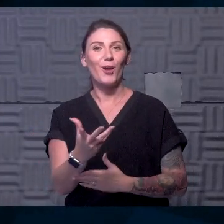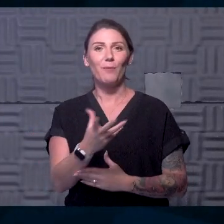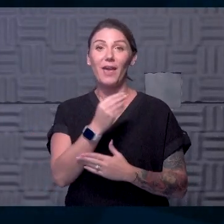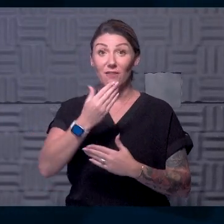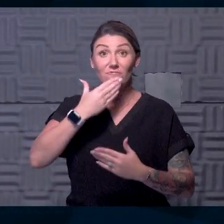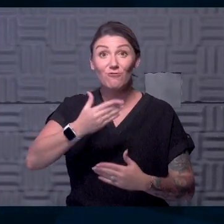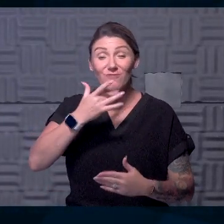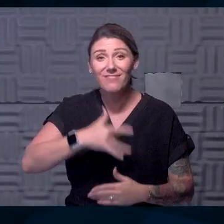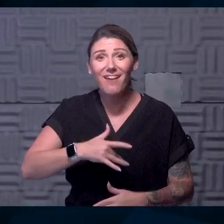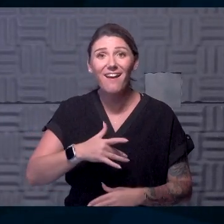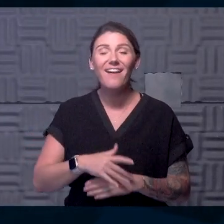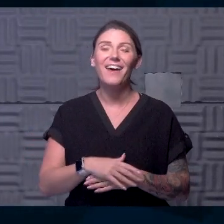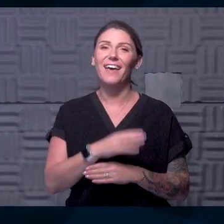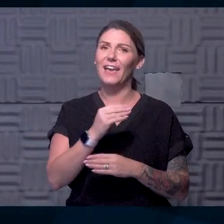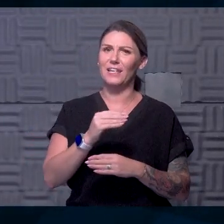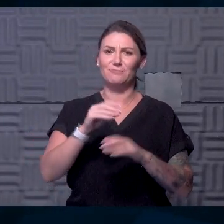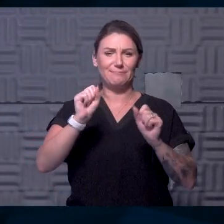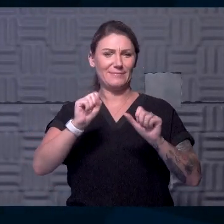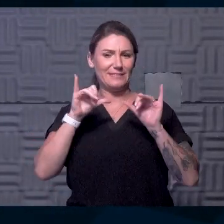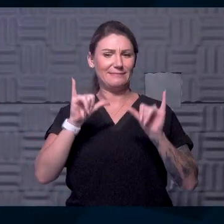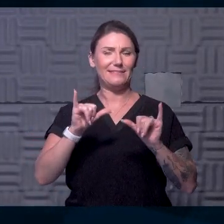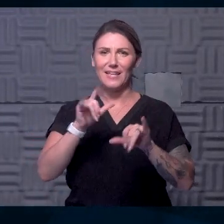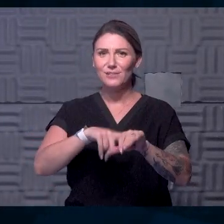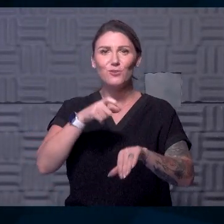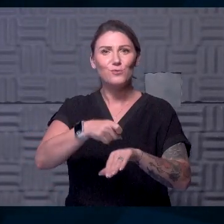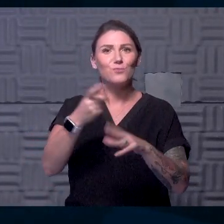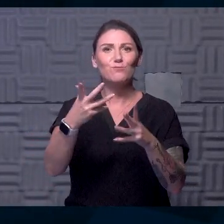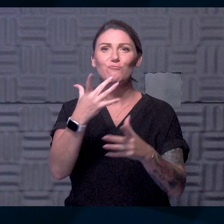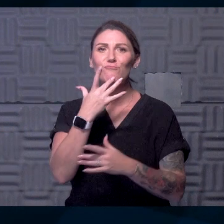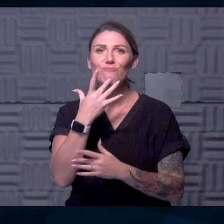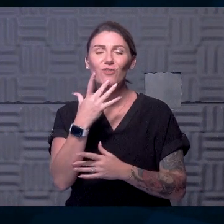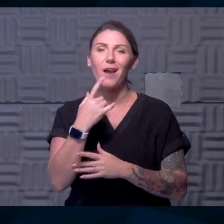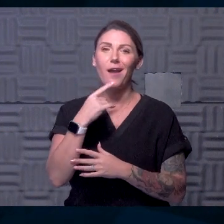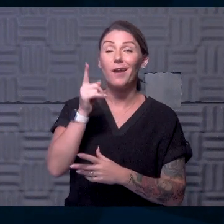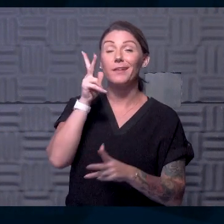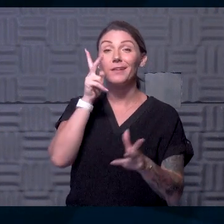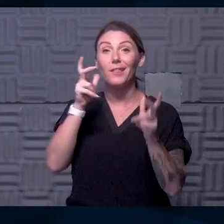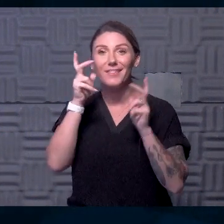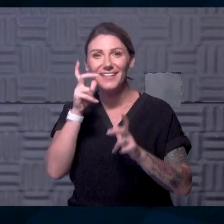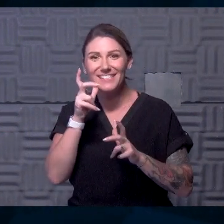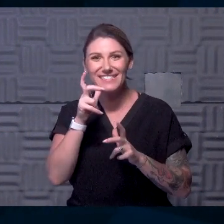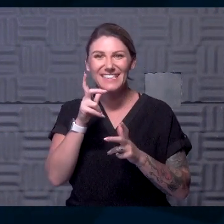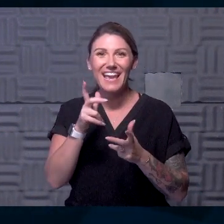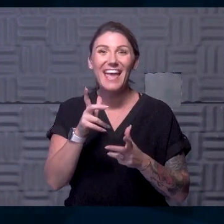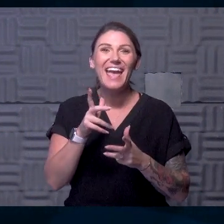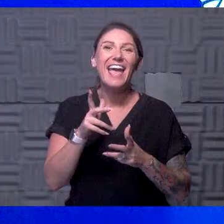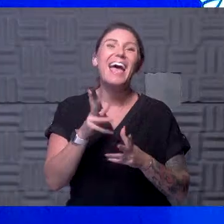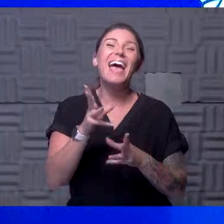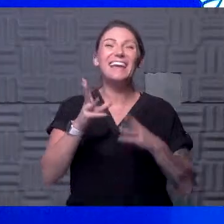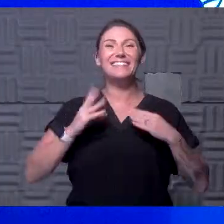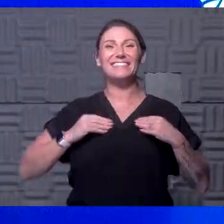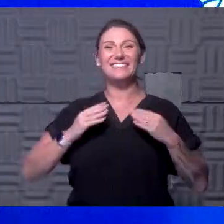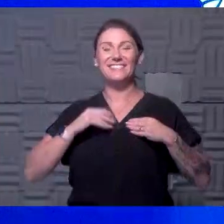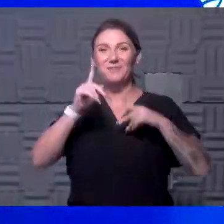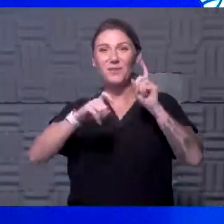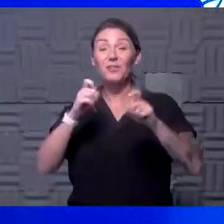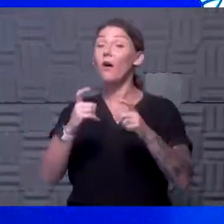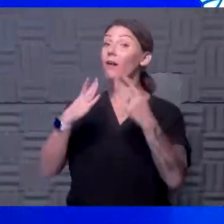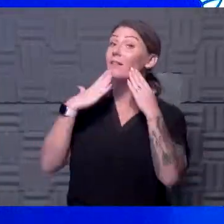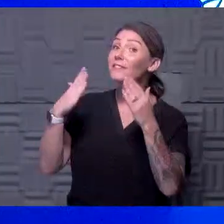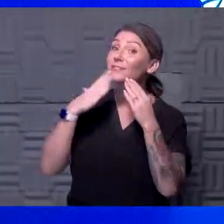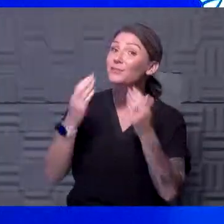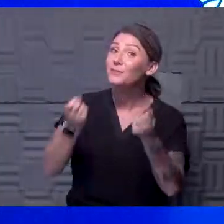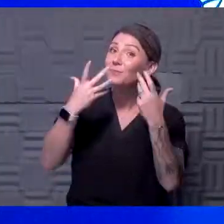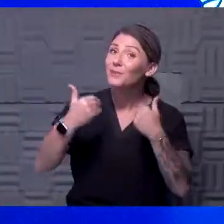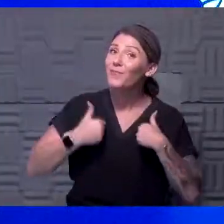you're obviously welcome to stay on as long as you want. I'm going to have to listen to some. We're going to now take some questions from our thank you so much for having